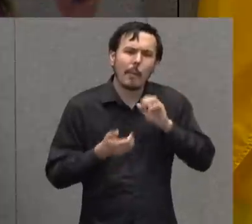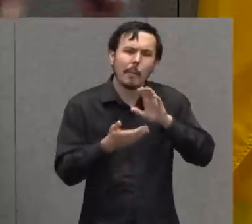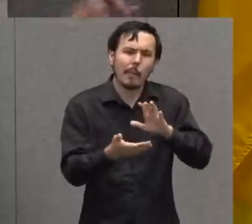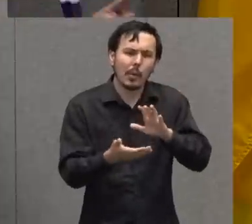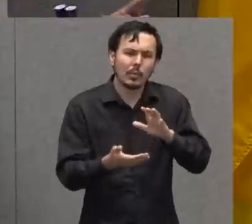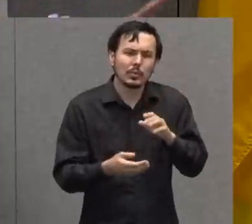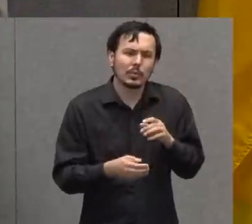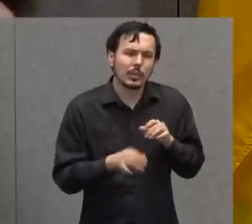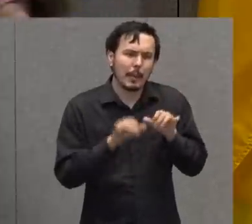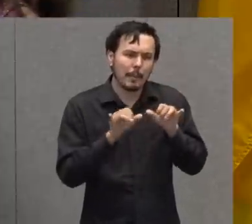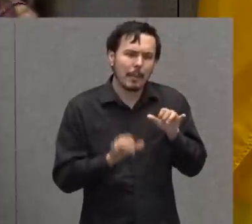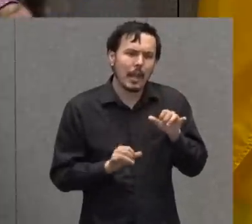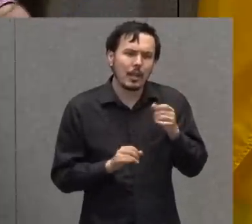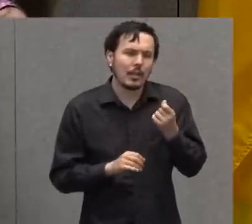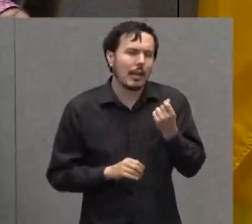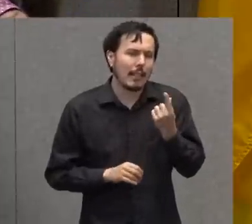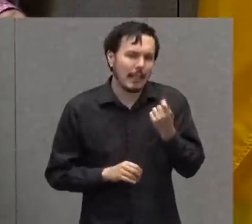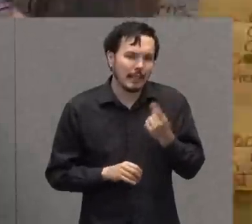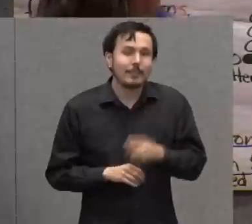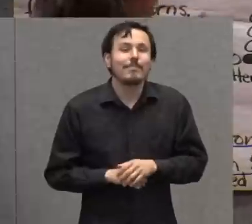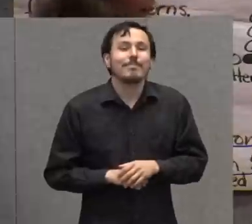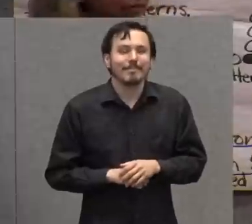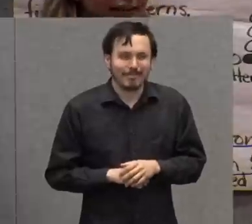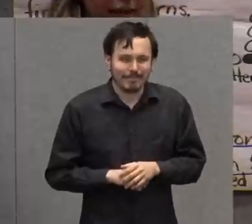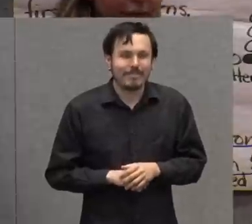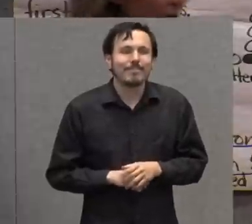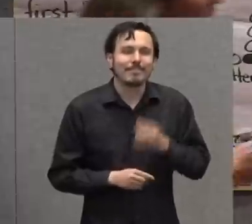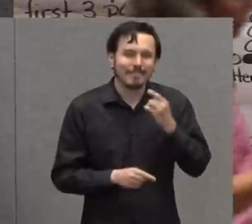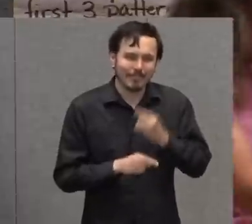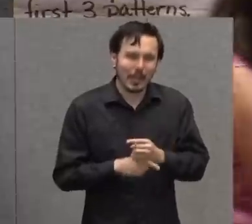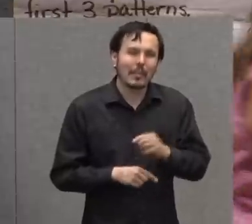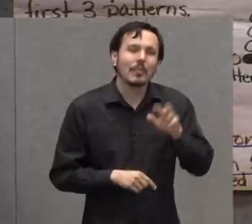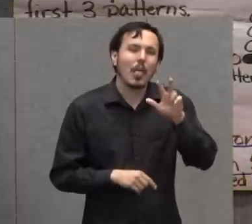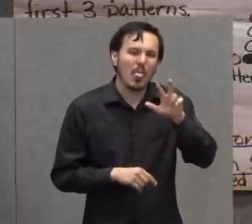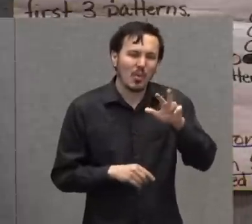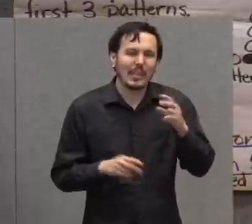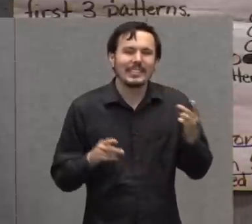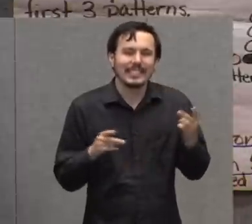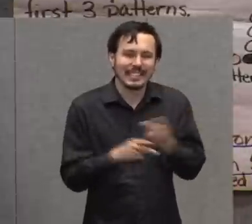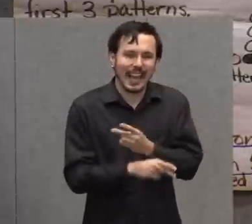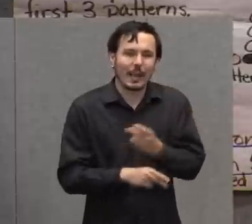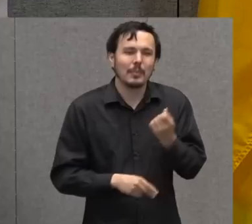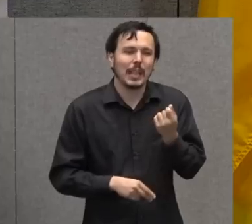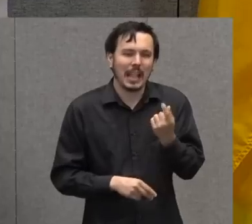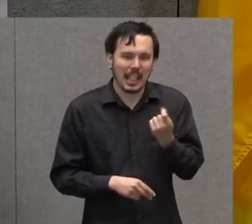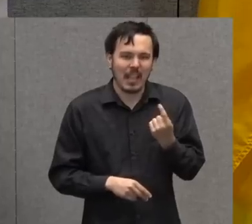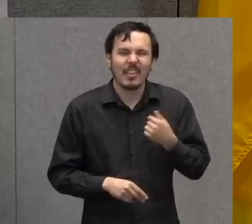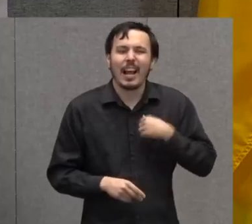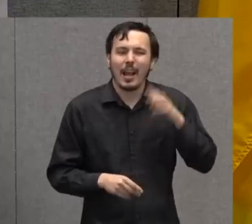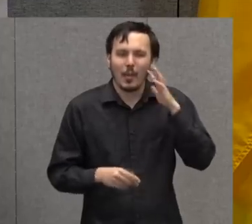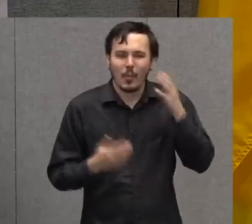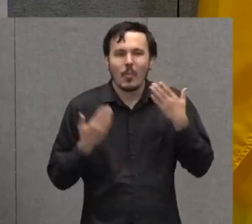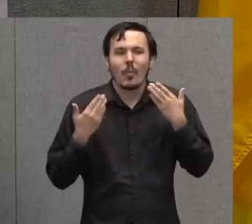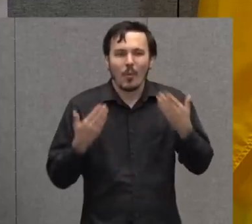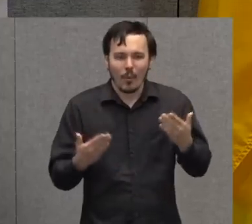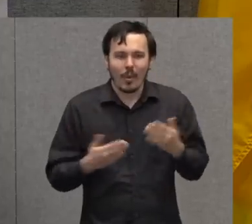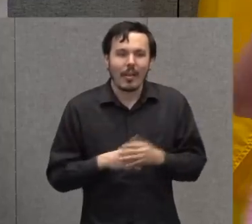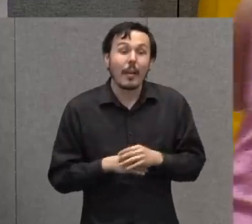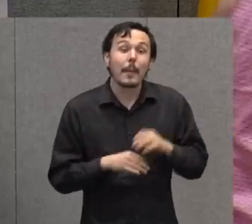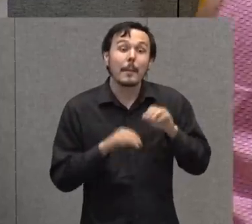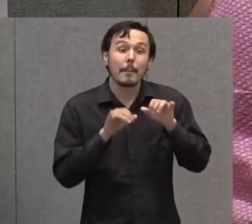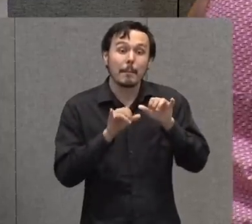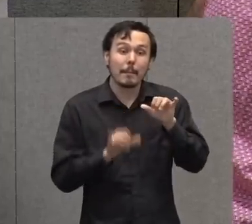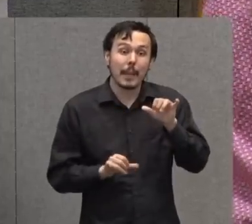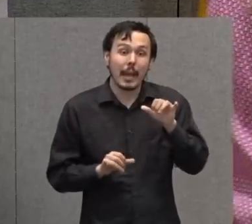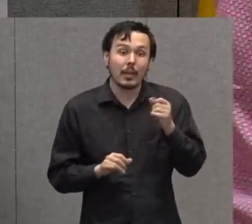Great, thank you. We could take 3 times 11. Perfect, I'm going to do that. So pattern 11, I'm going